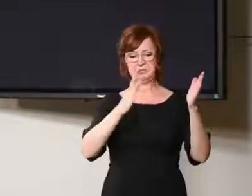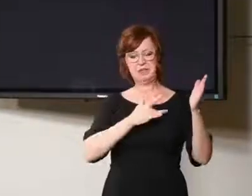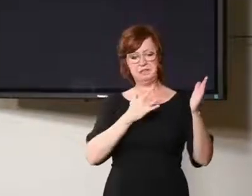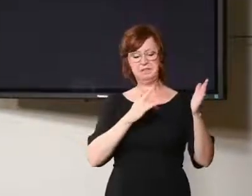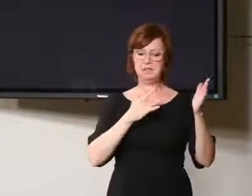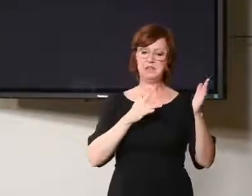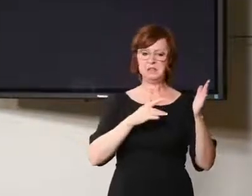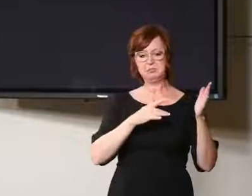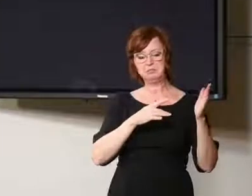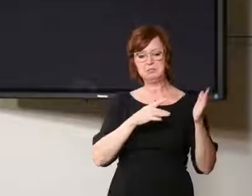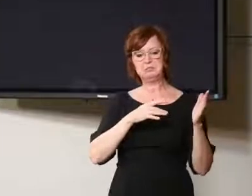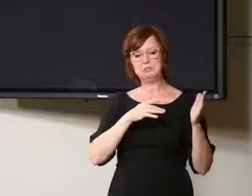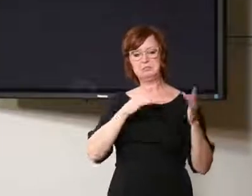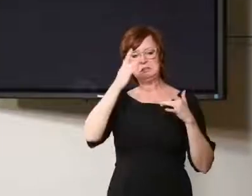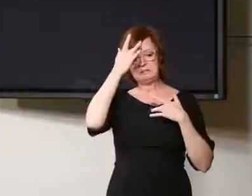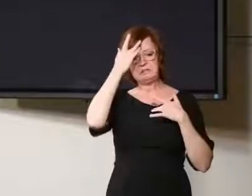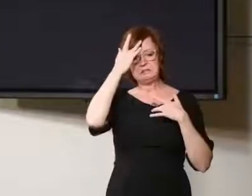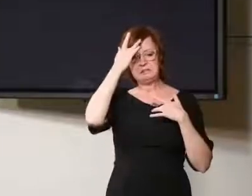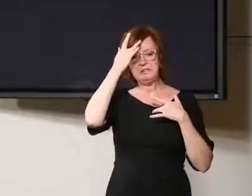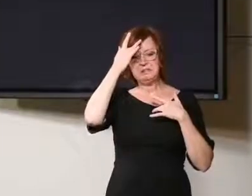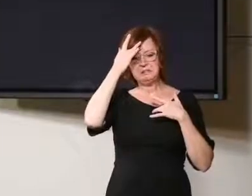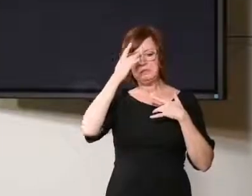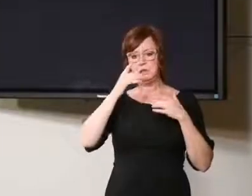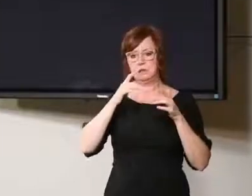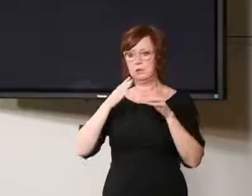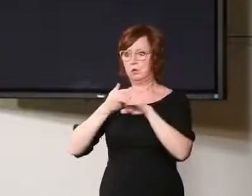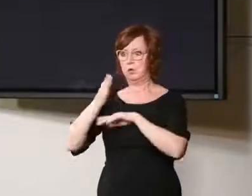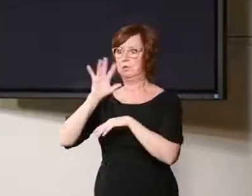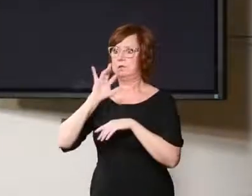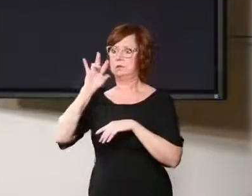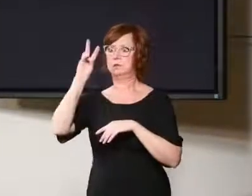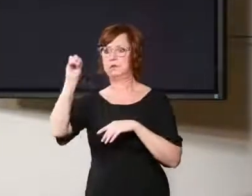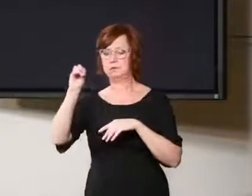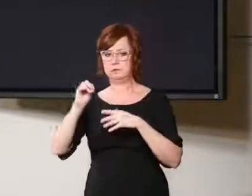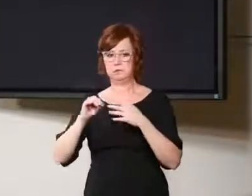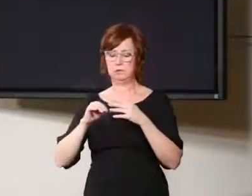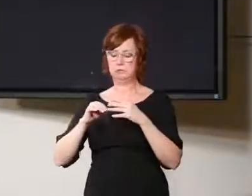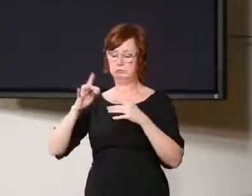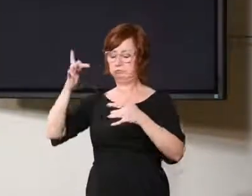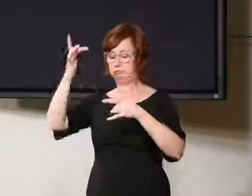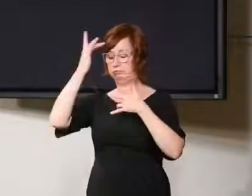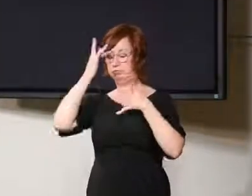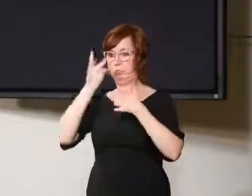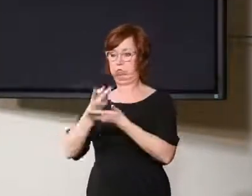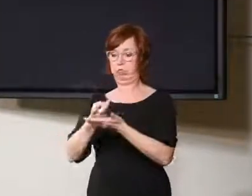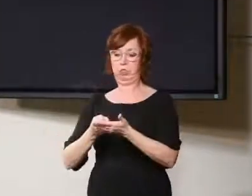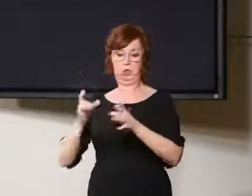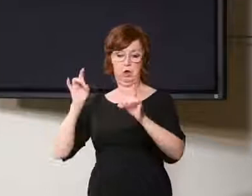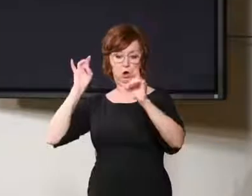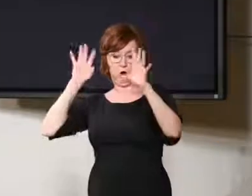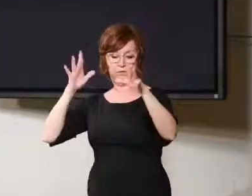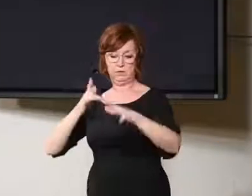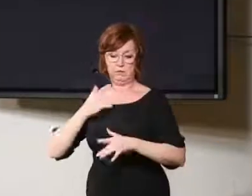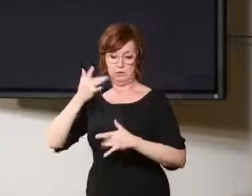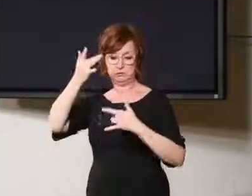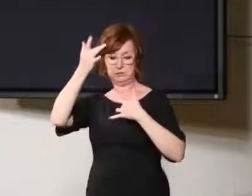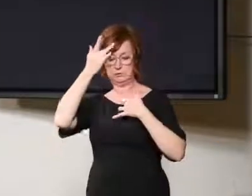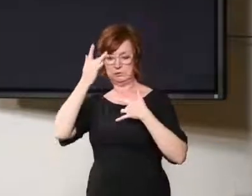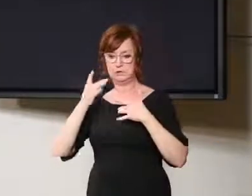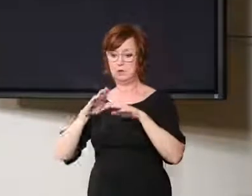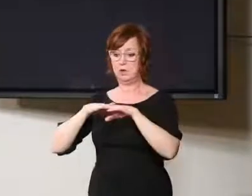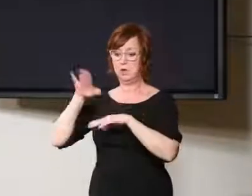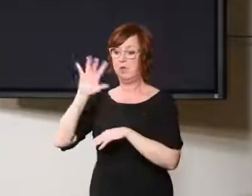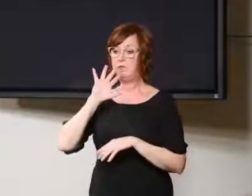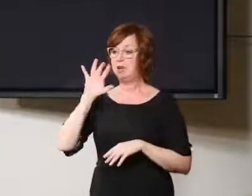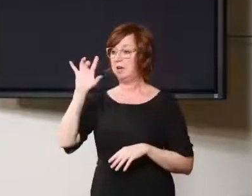severe illness. But even there, we have to remember that even in that 80-plus age group, up to 85% actually